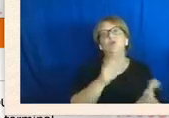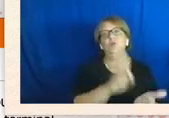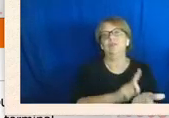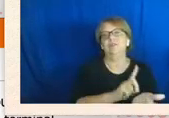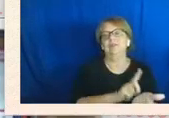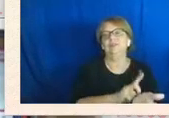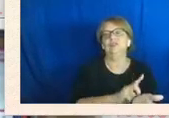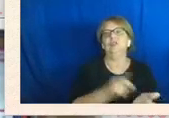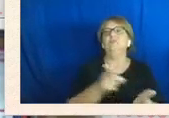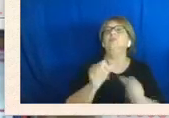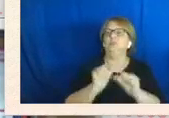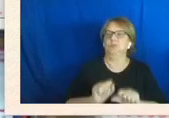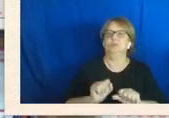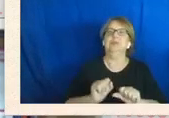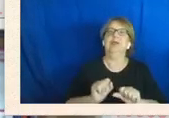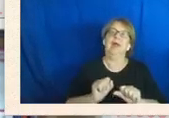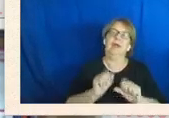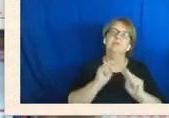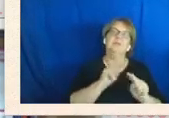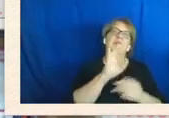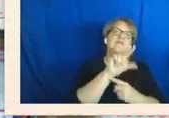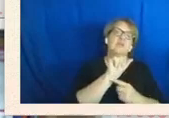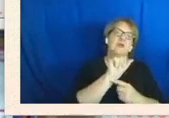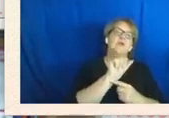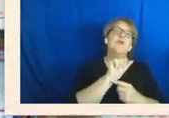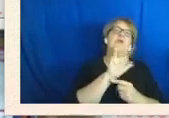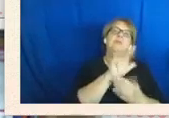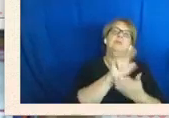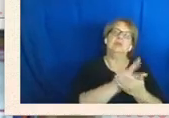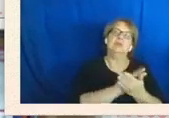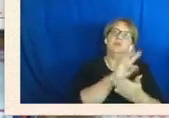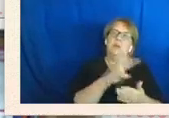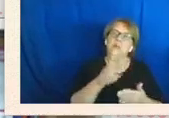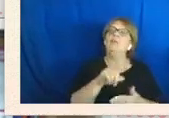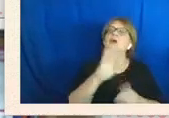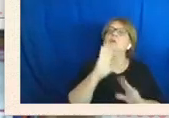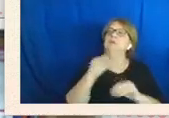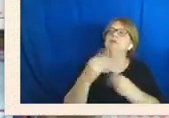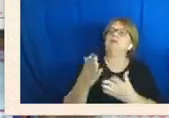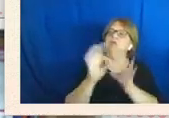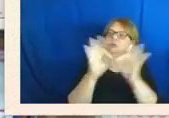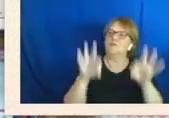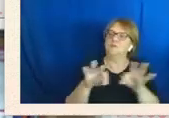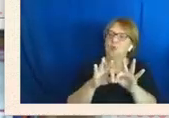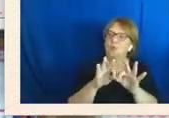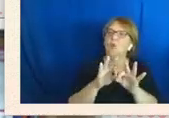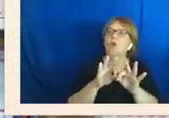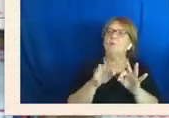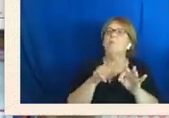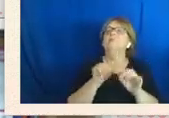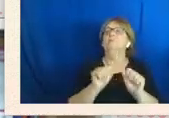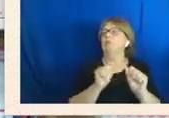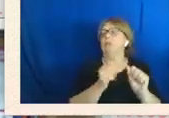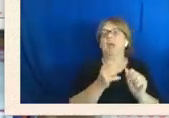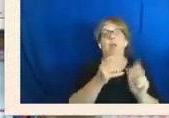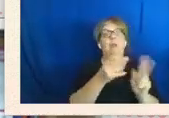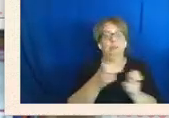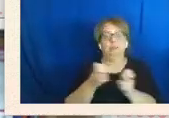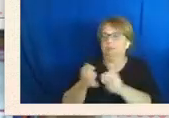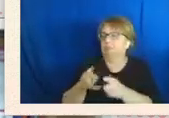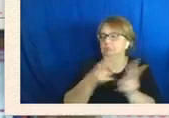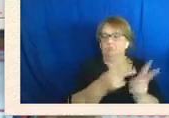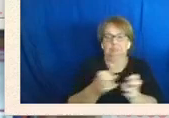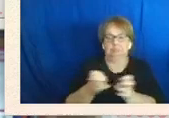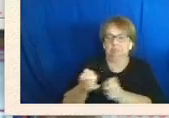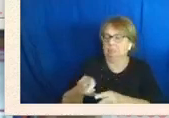on to the Florida Statutes webpage, and there's a suggested form there for you to actually copy and paste and fill out and be able to use that.